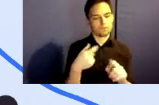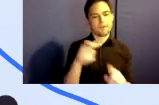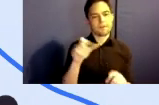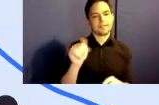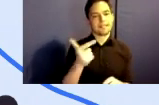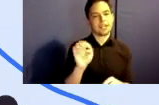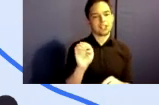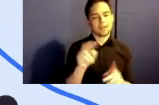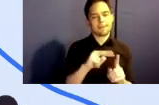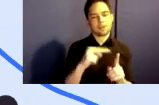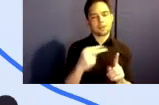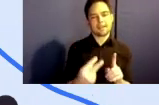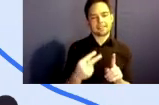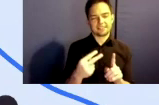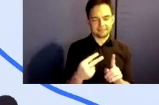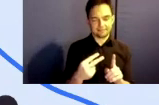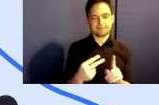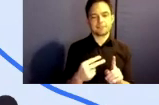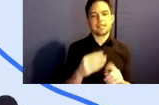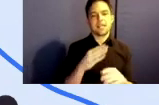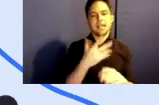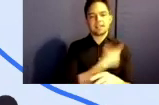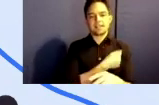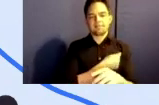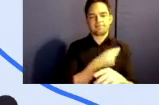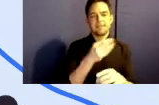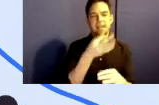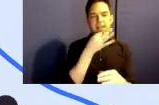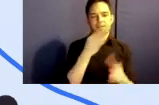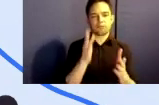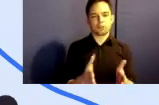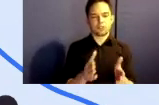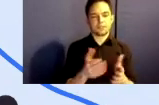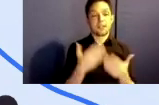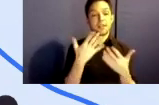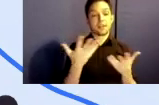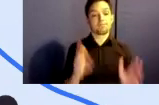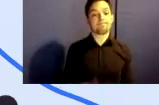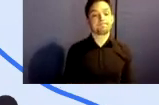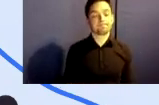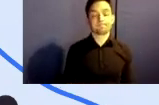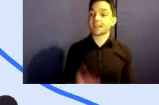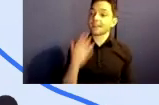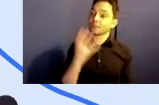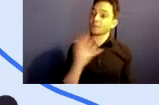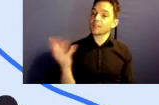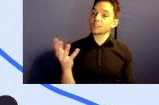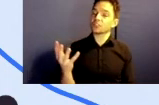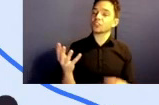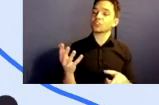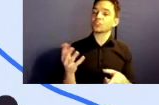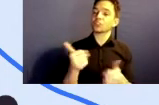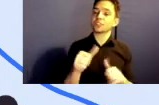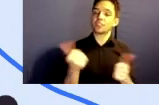from the immunization experts. Over. Thank you. Thank you so much. And would either of our